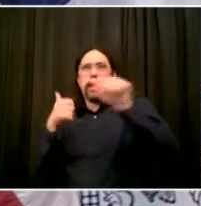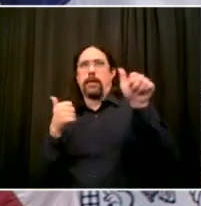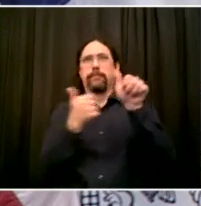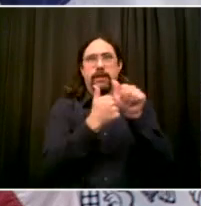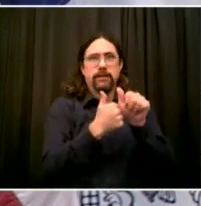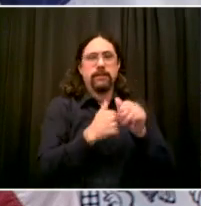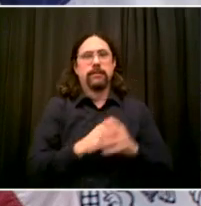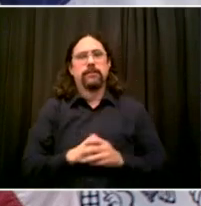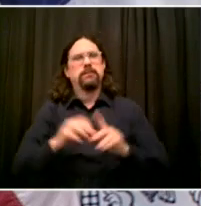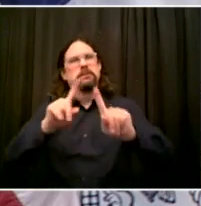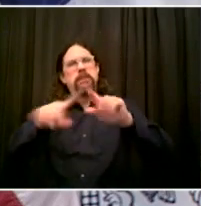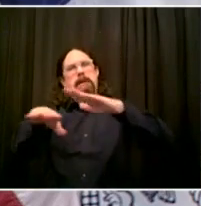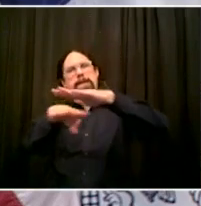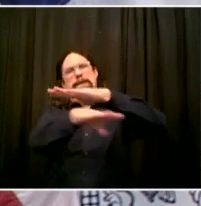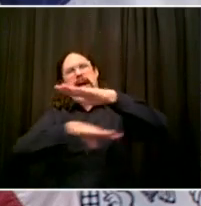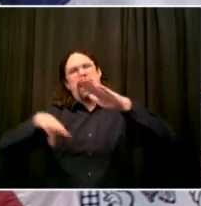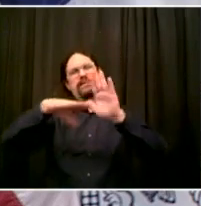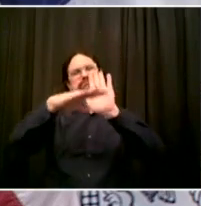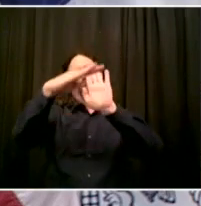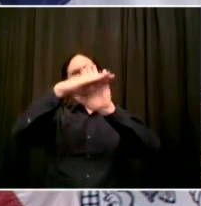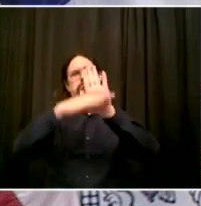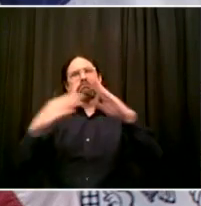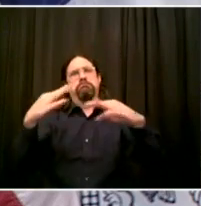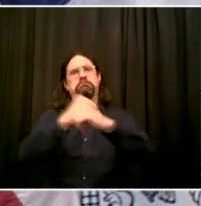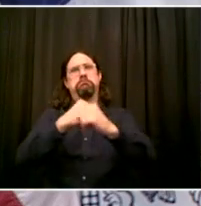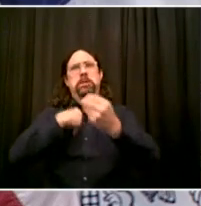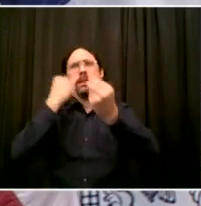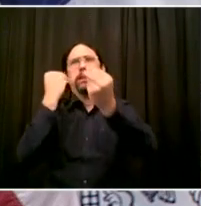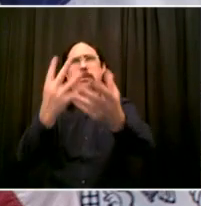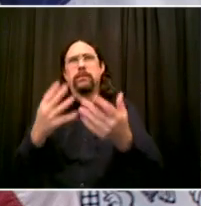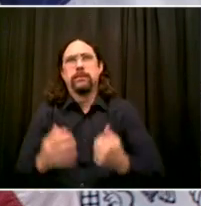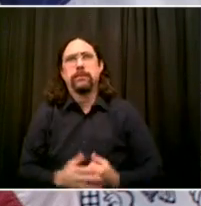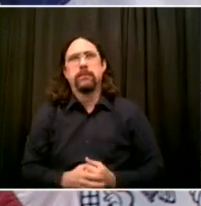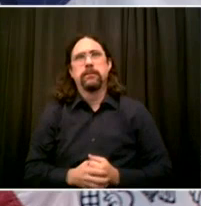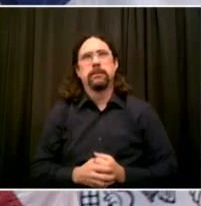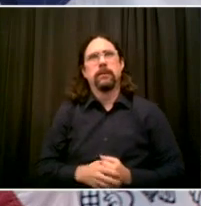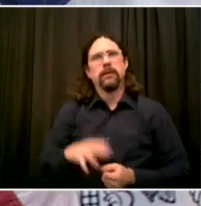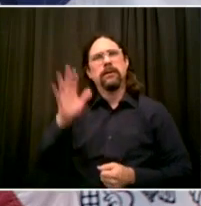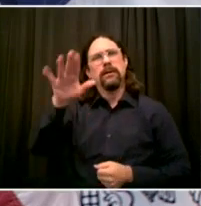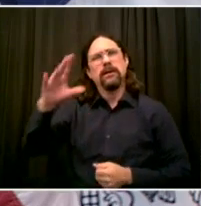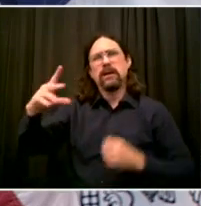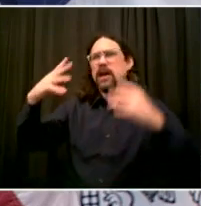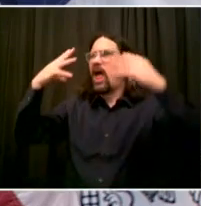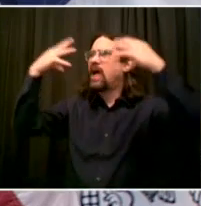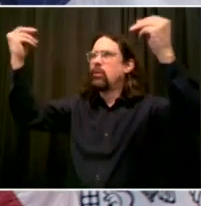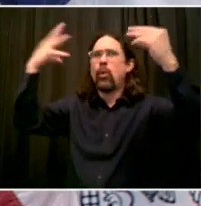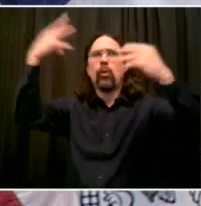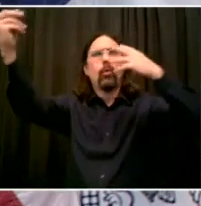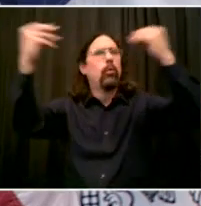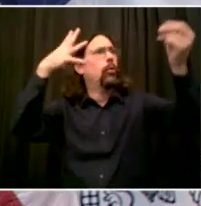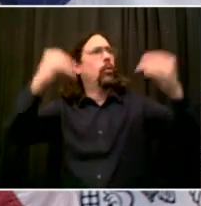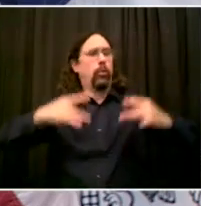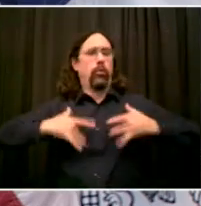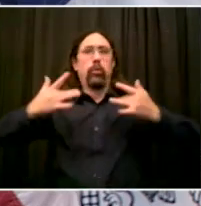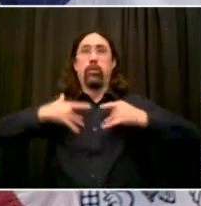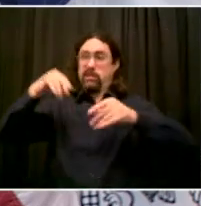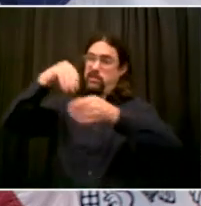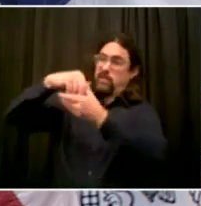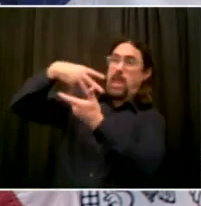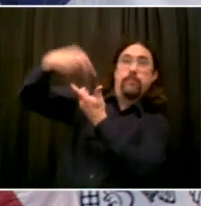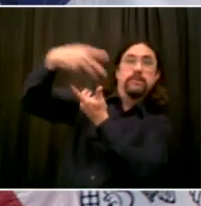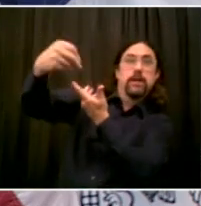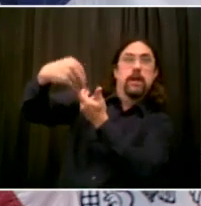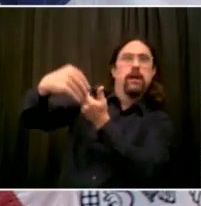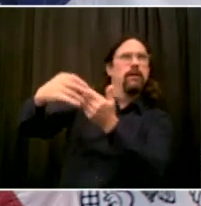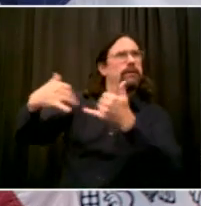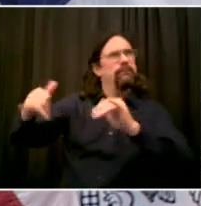make sense. Of course we need distancing, of course we need face coverings, but when you think about the things that are outdoors, that are part